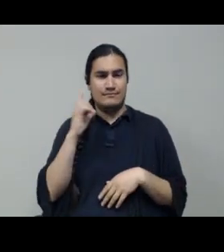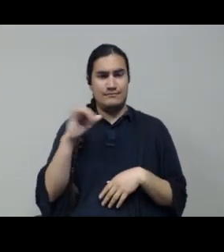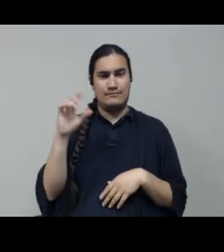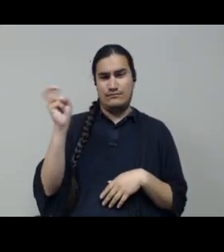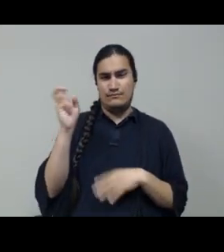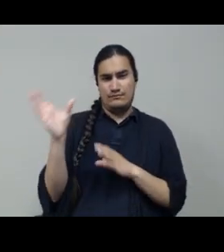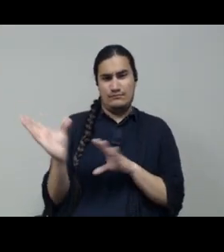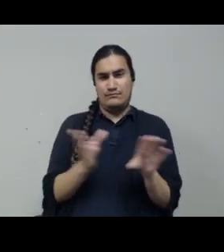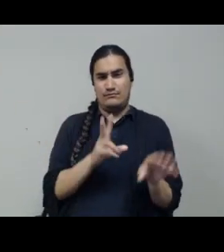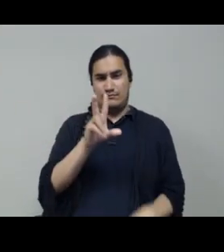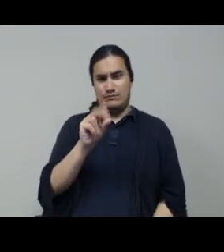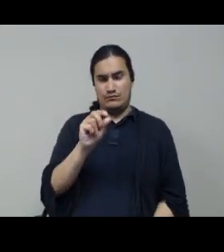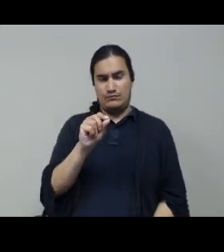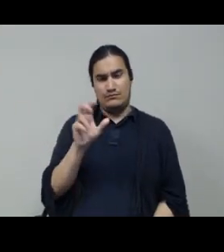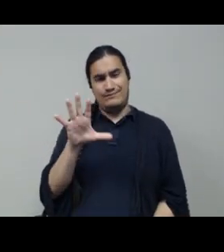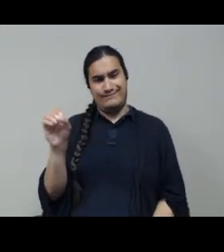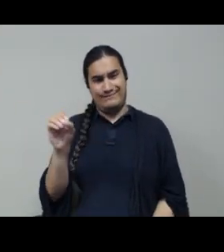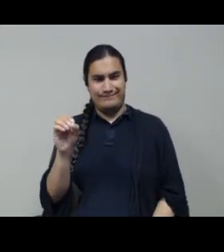Plan 2050